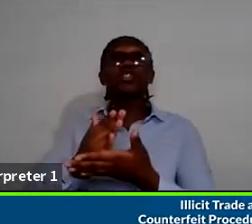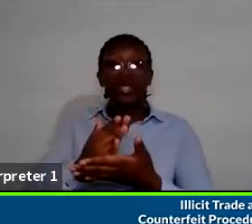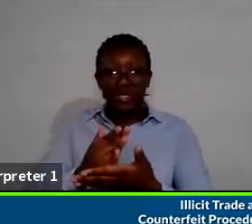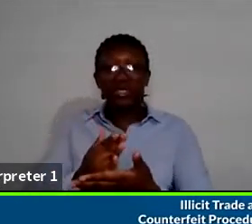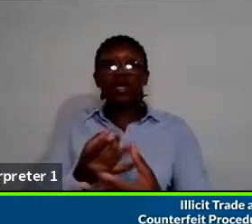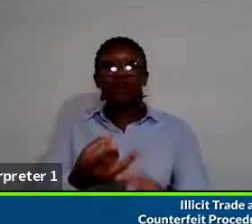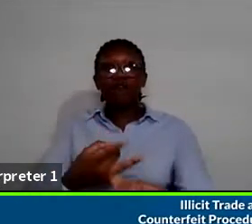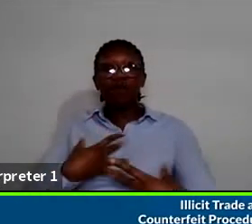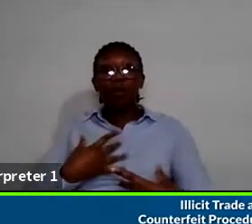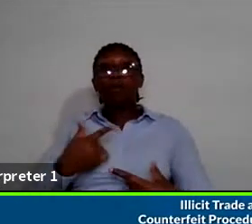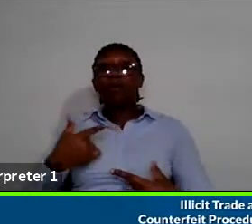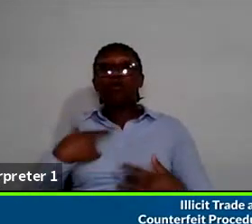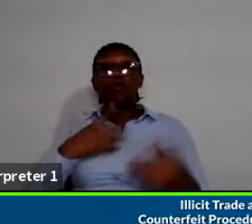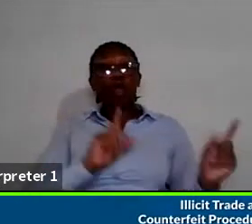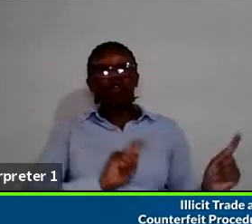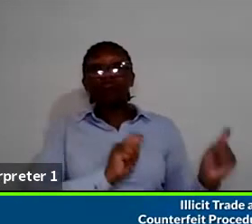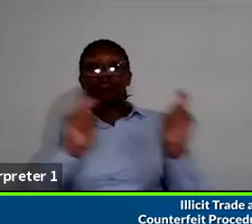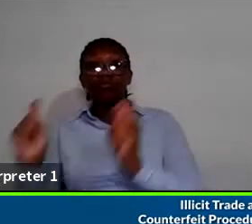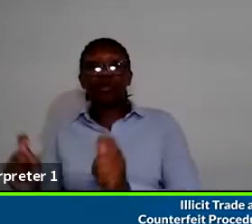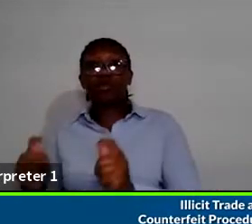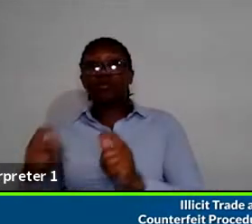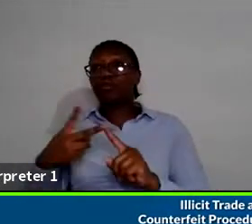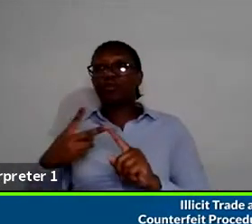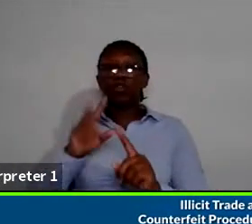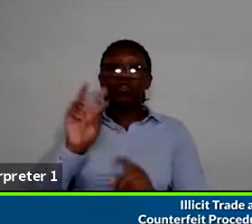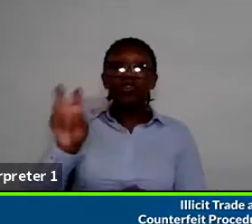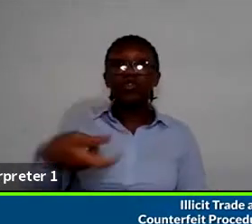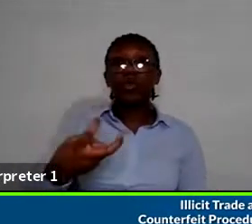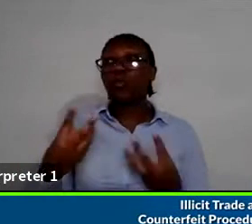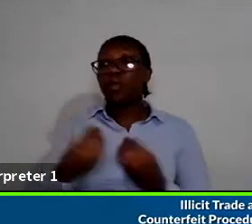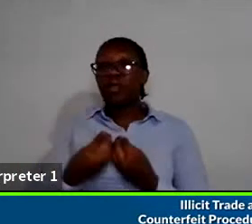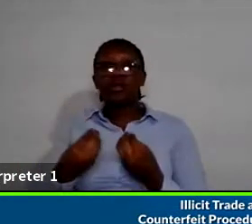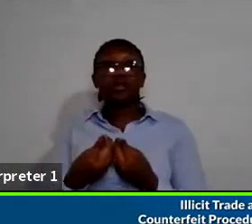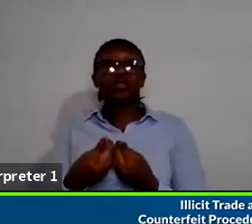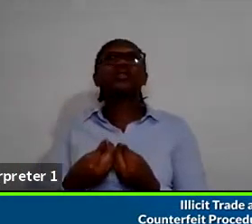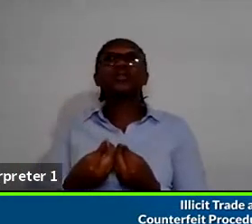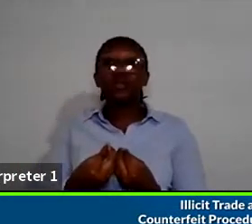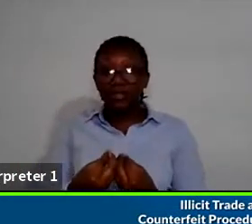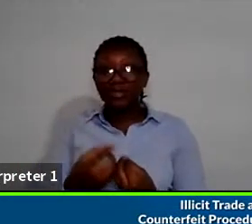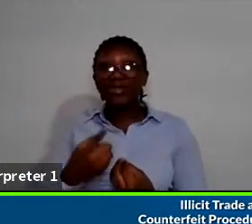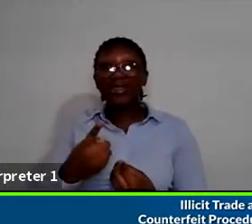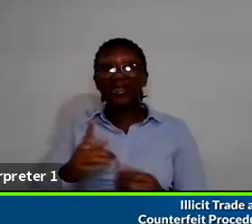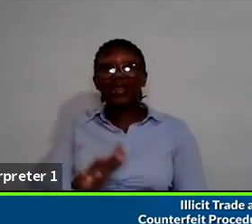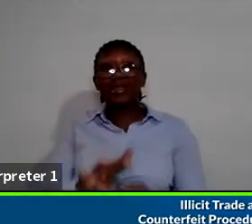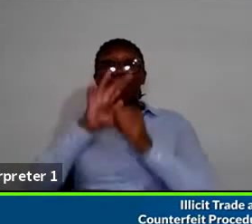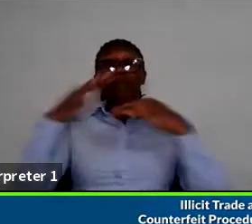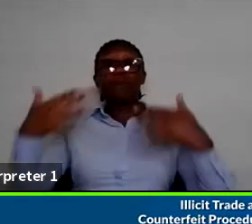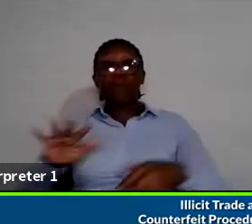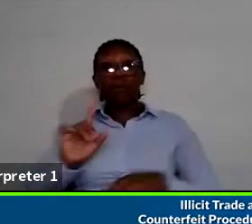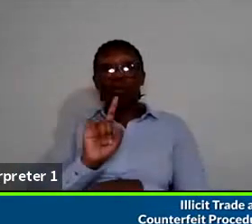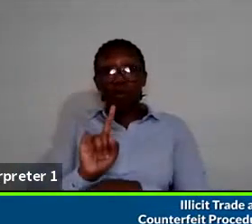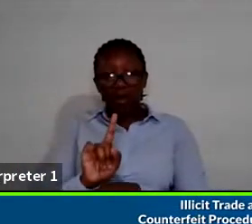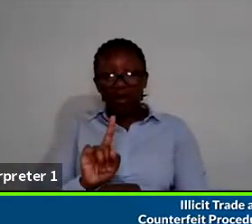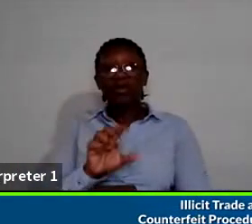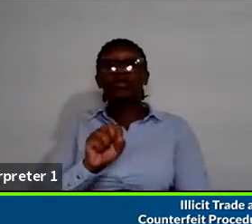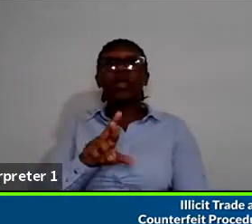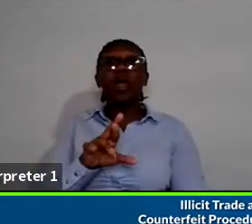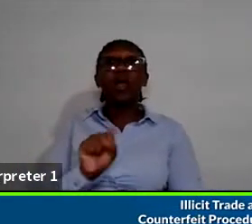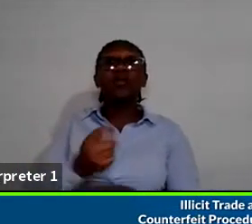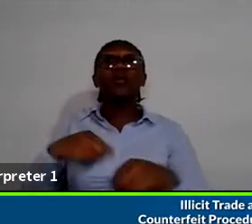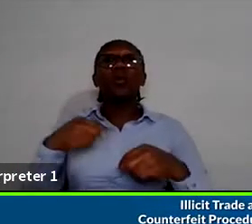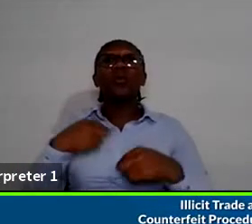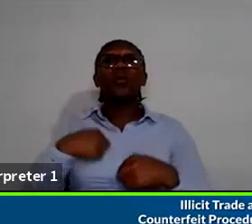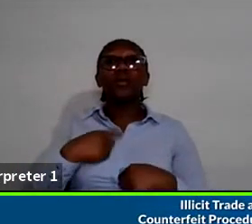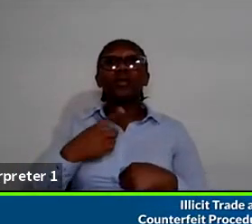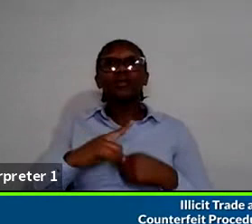and transportation of illicit goods. As SARS, a key priority for us is also to address and deal